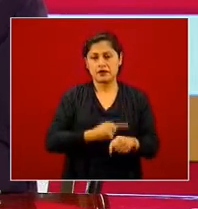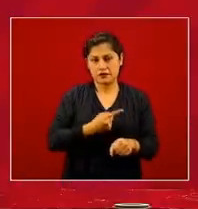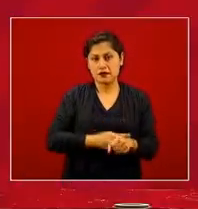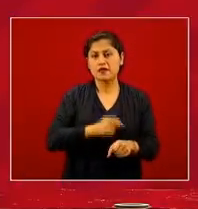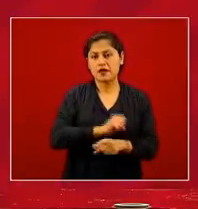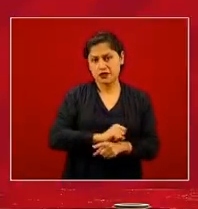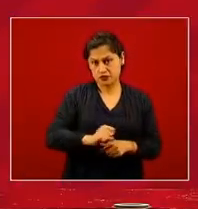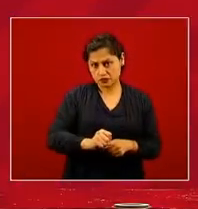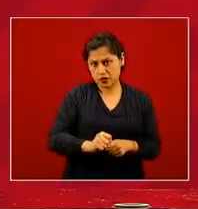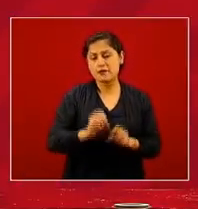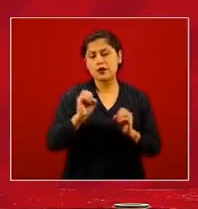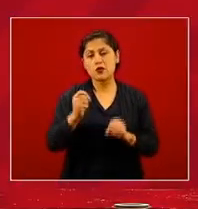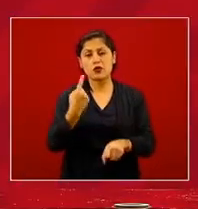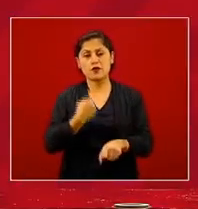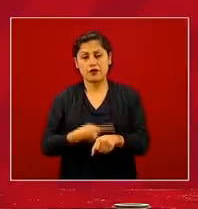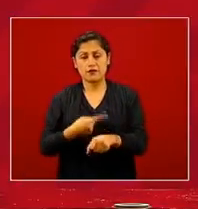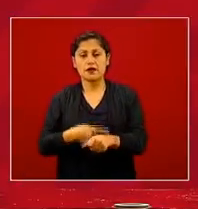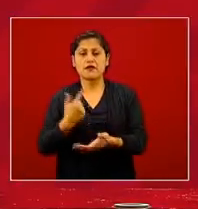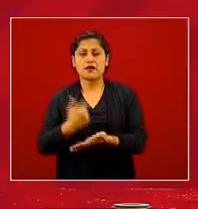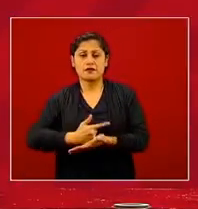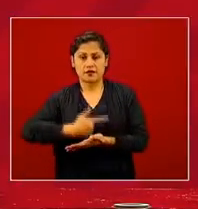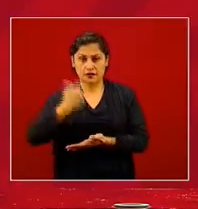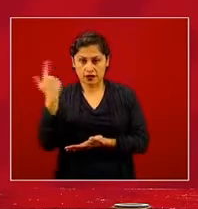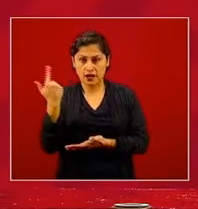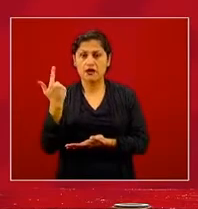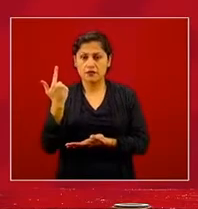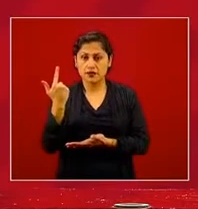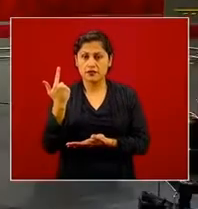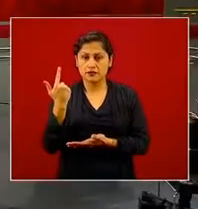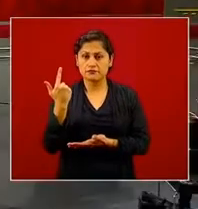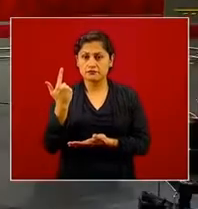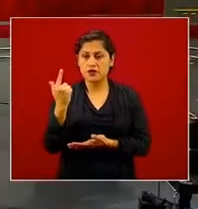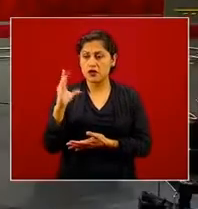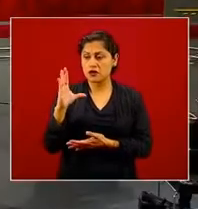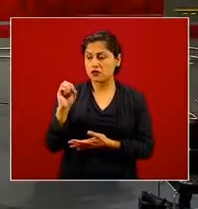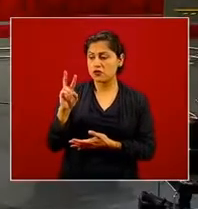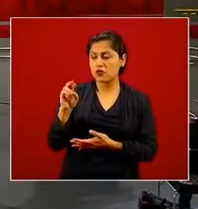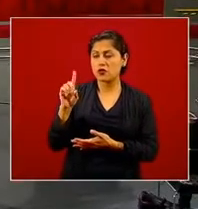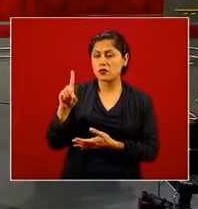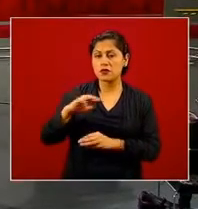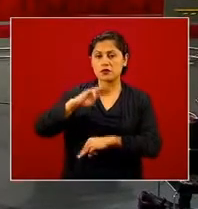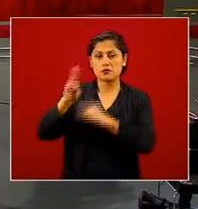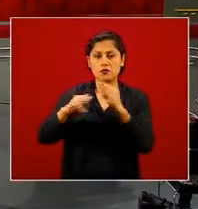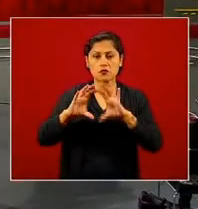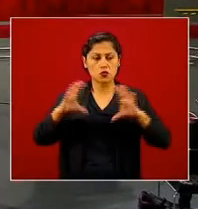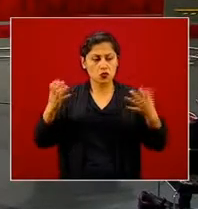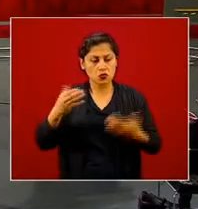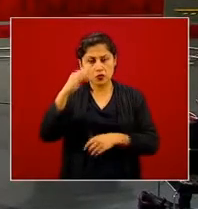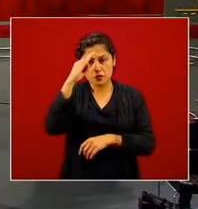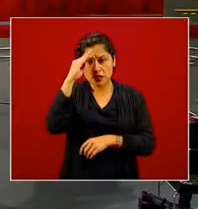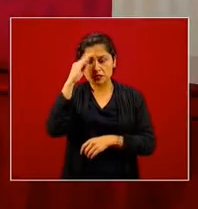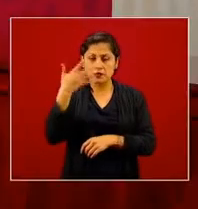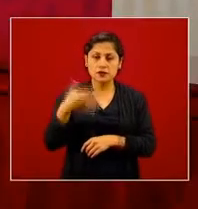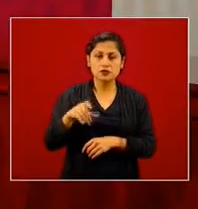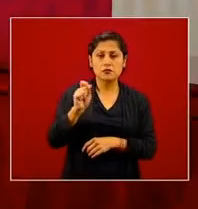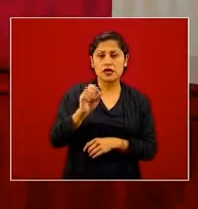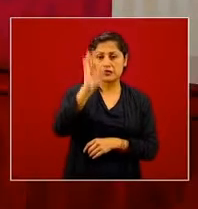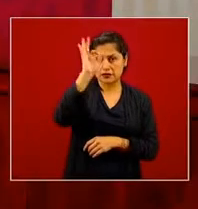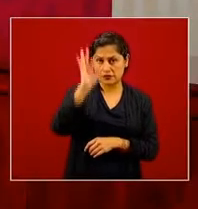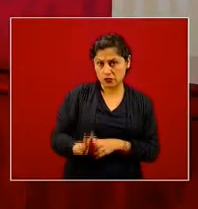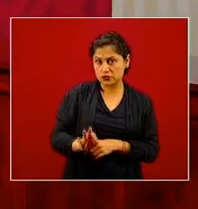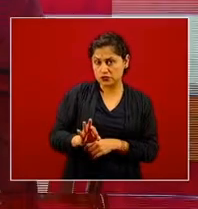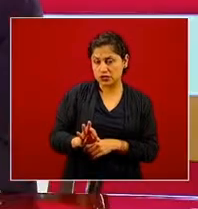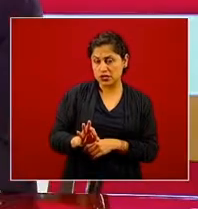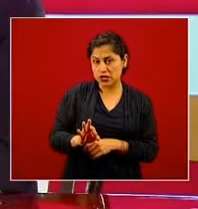respiratory infections that may cause mostly a mild disease. And in some cases,